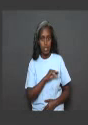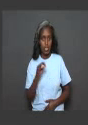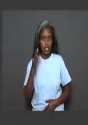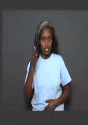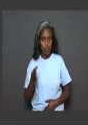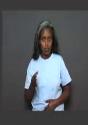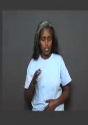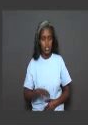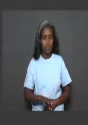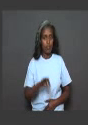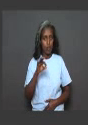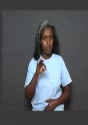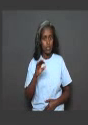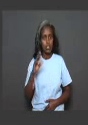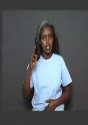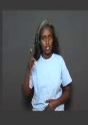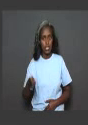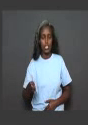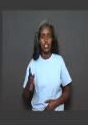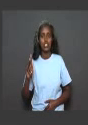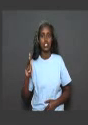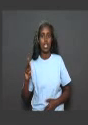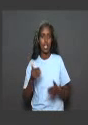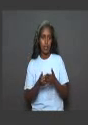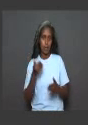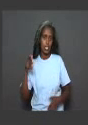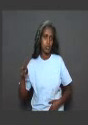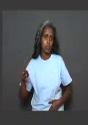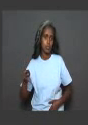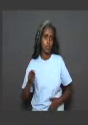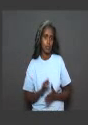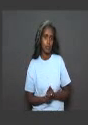focus is found at h, k minus p.